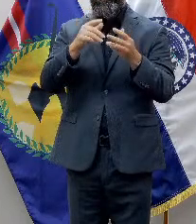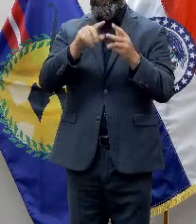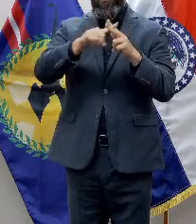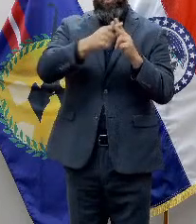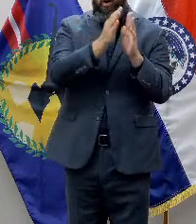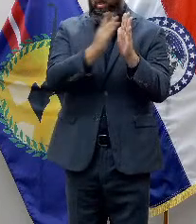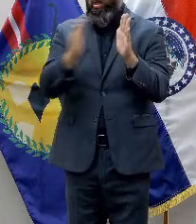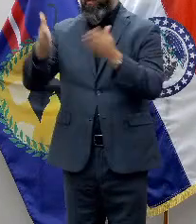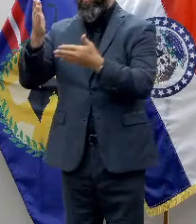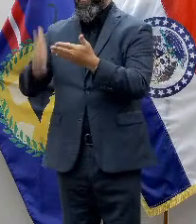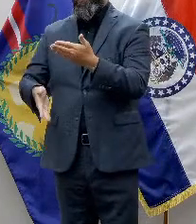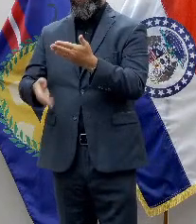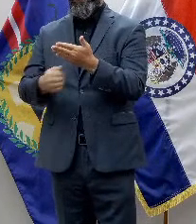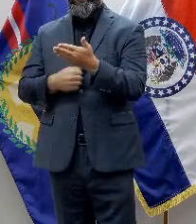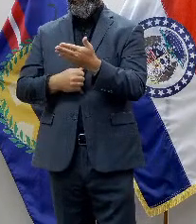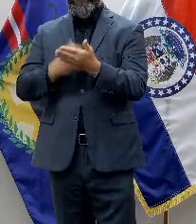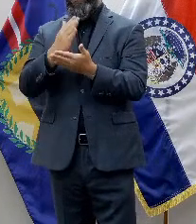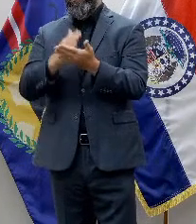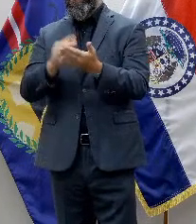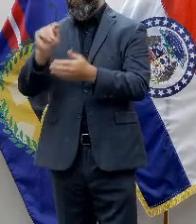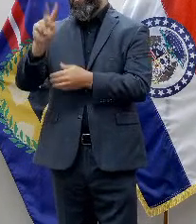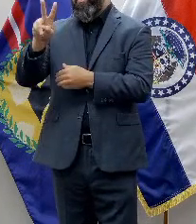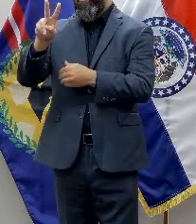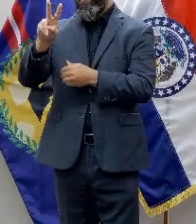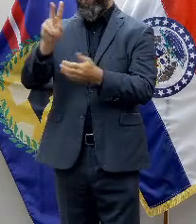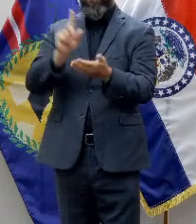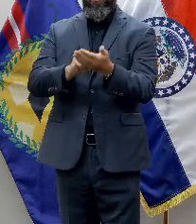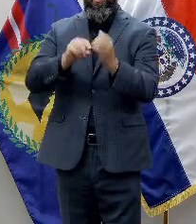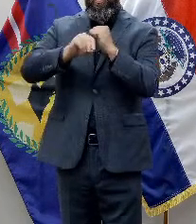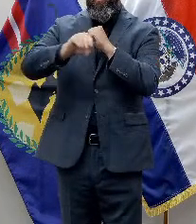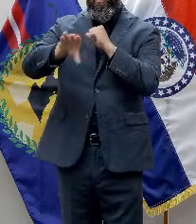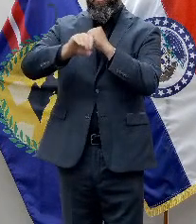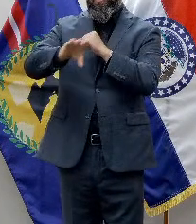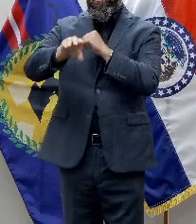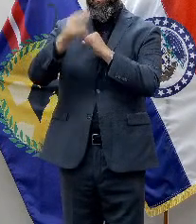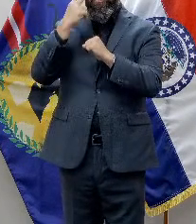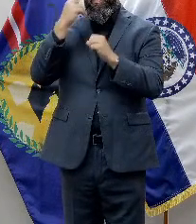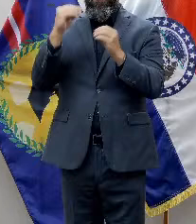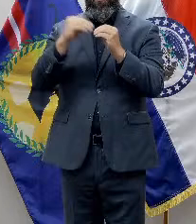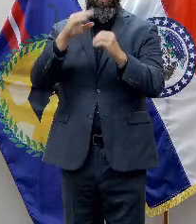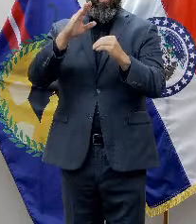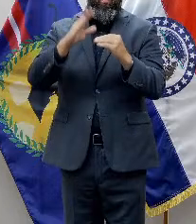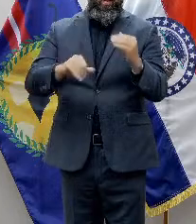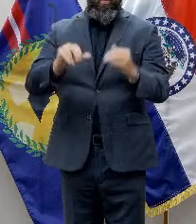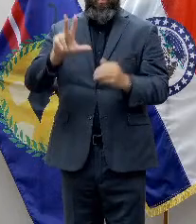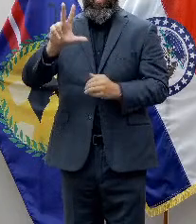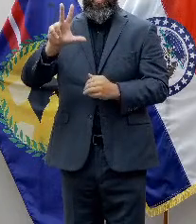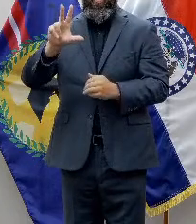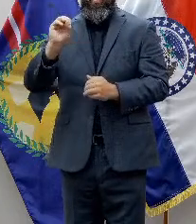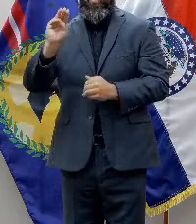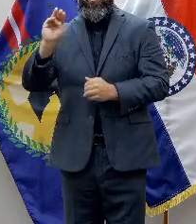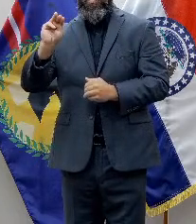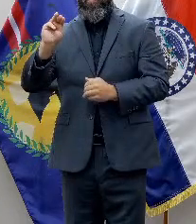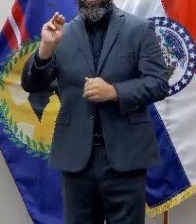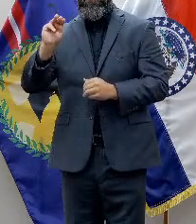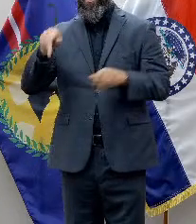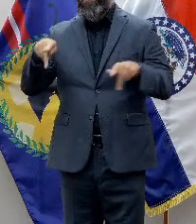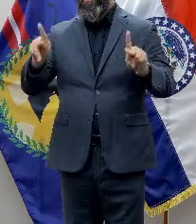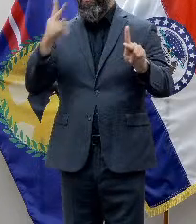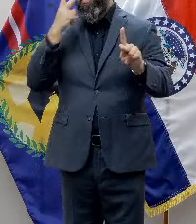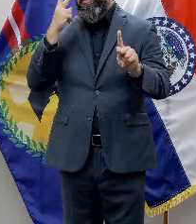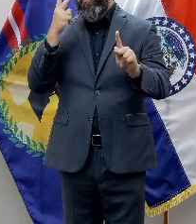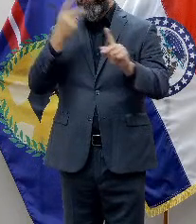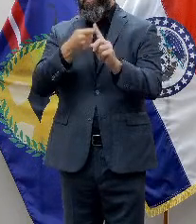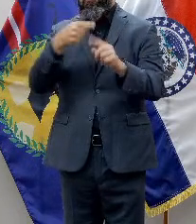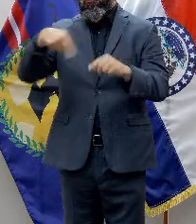great. Some of the television, radio, and print advertising that we've seen have been seen more than 30 million impressions or opportunities to be seen